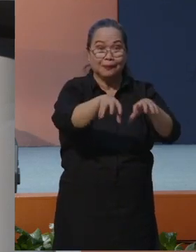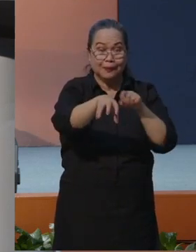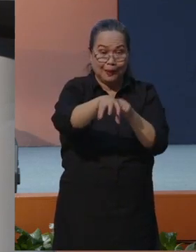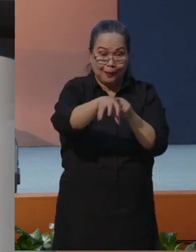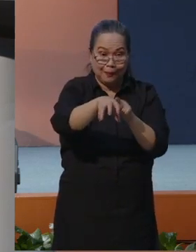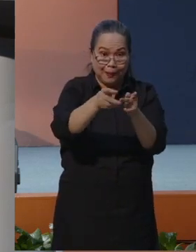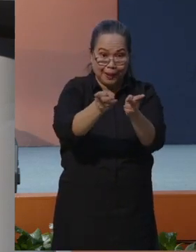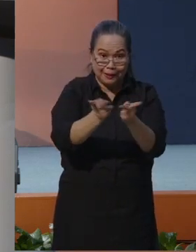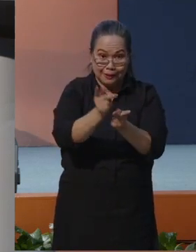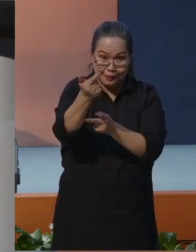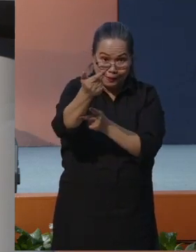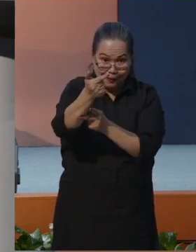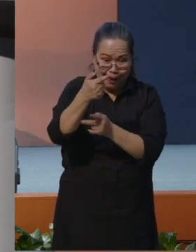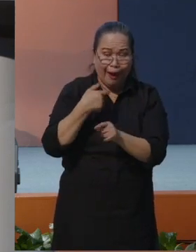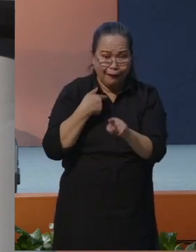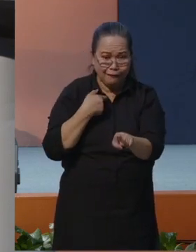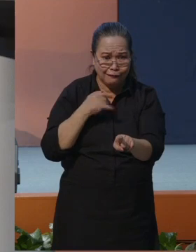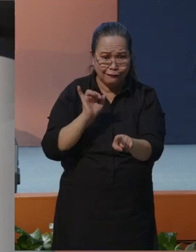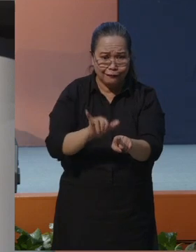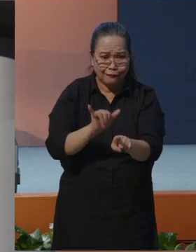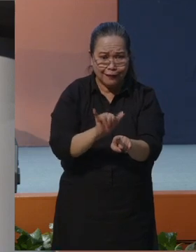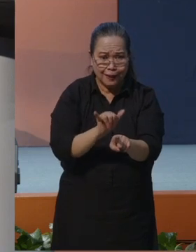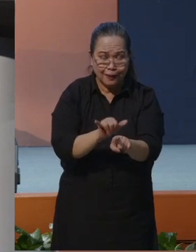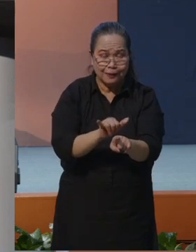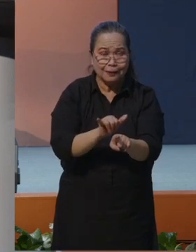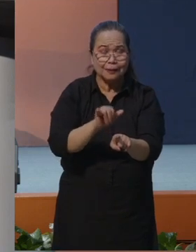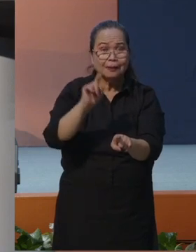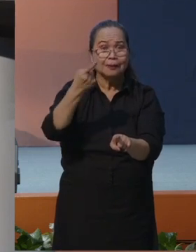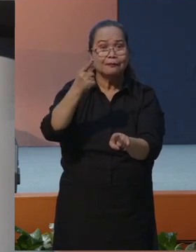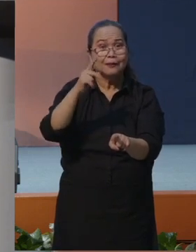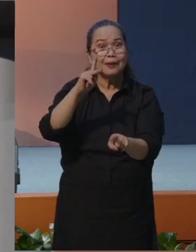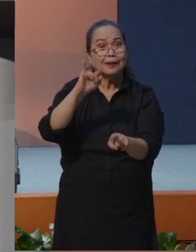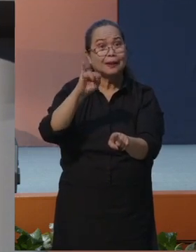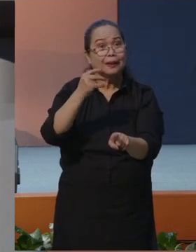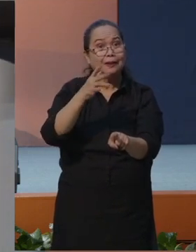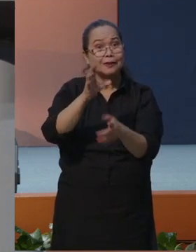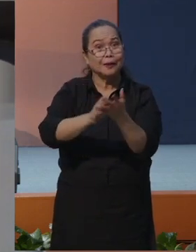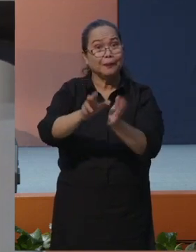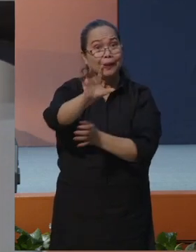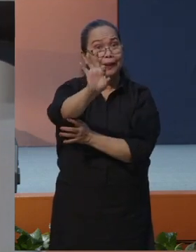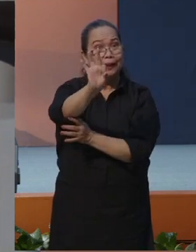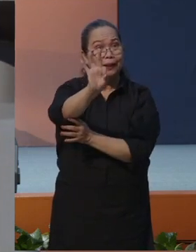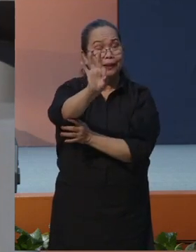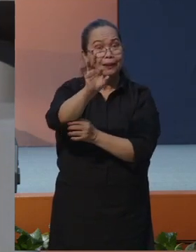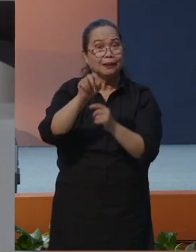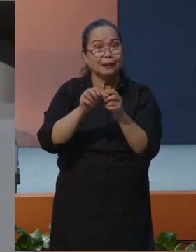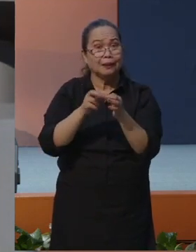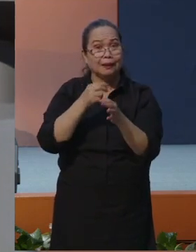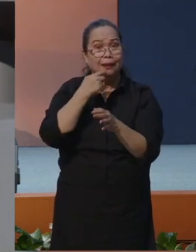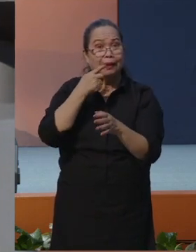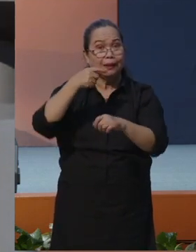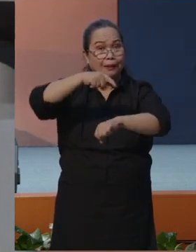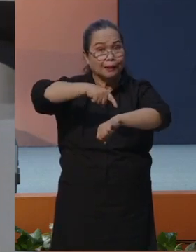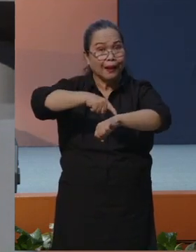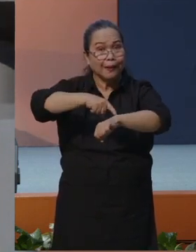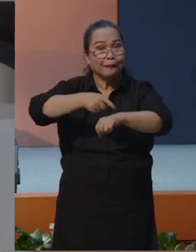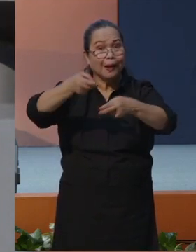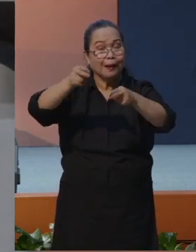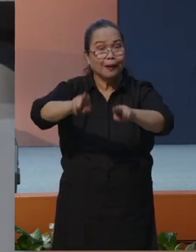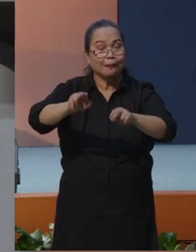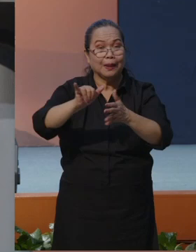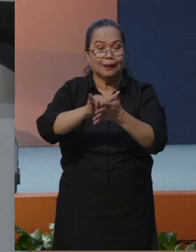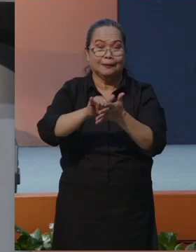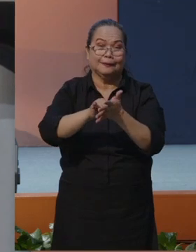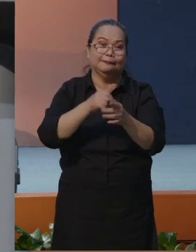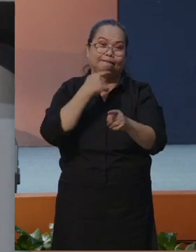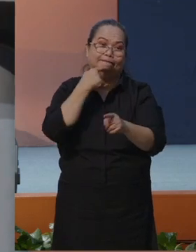Gezer. Andun pa rin sila. Aba, 1 Kings, chapter 9. Umabot na ng panahon ng mga hari. And this is